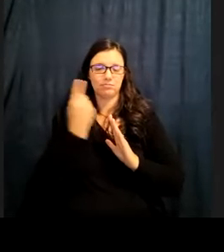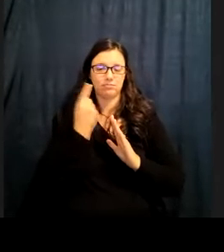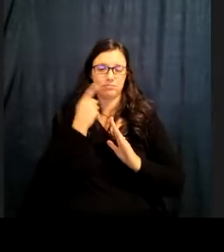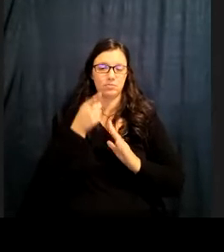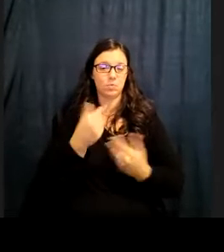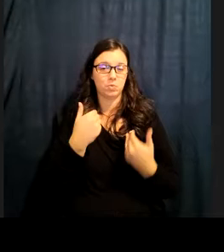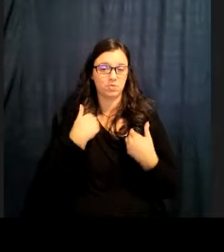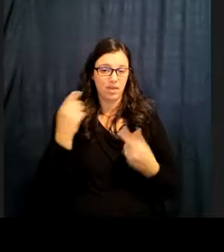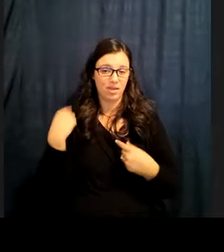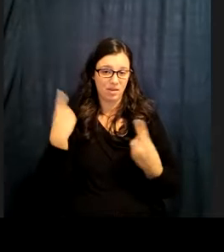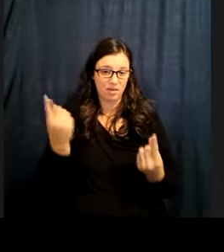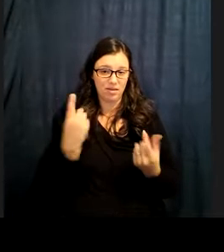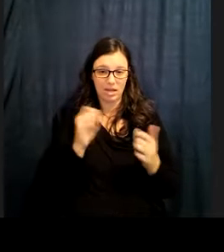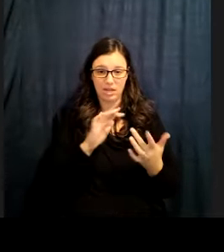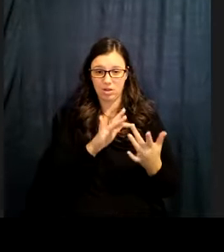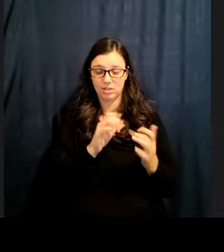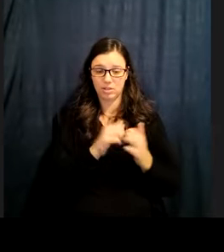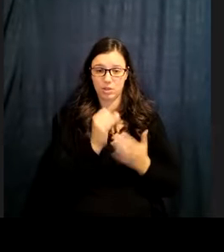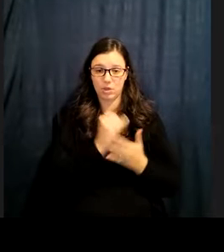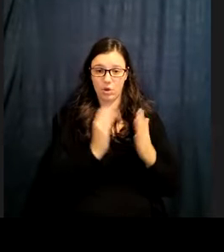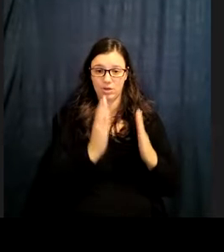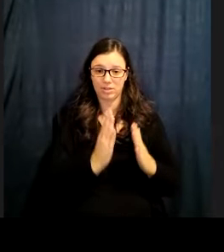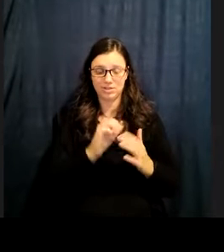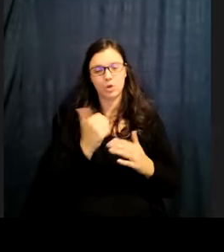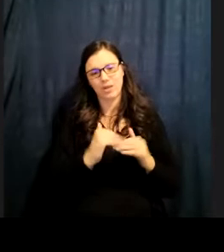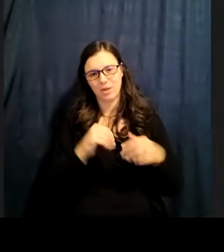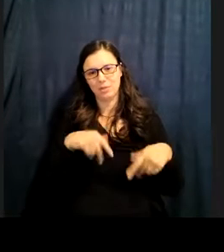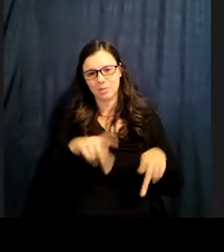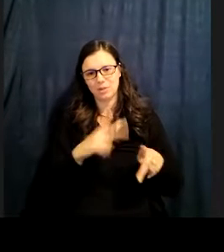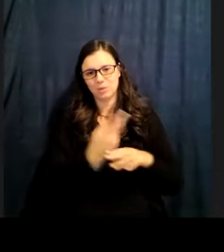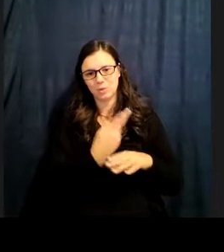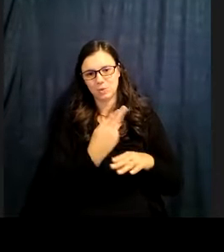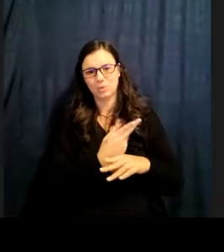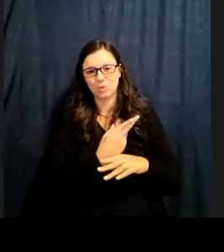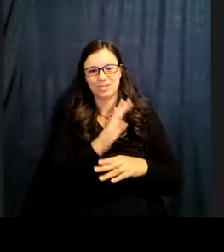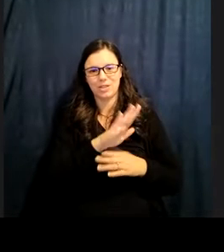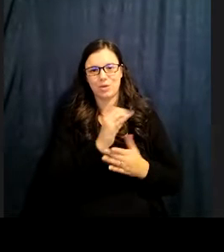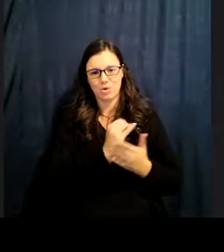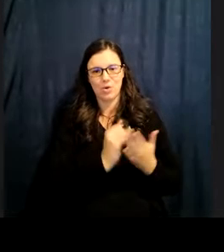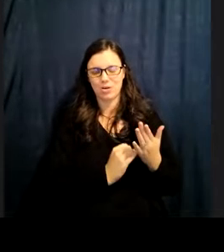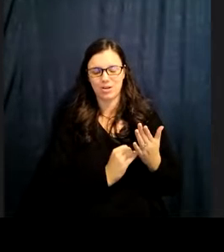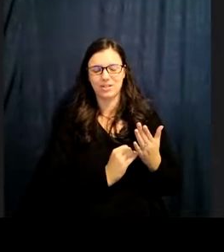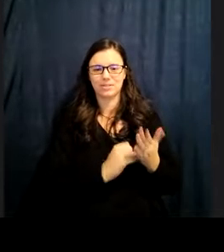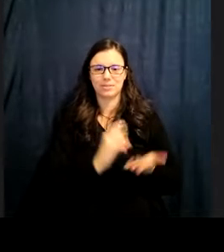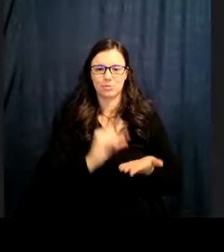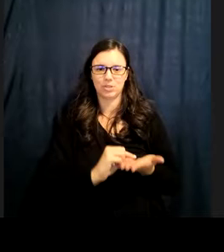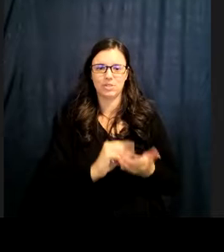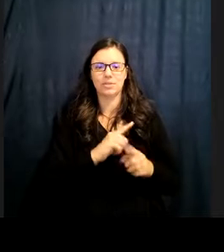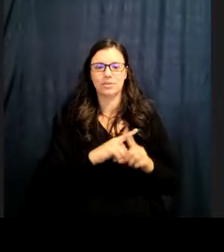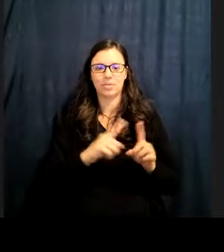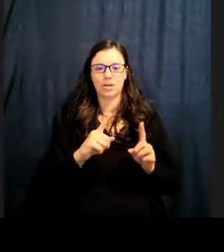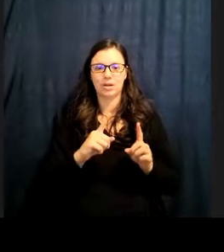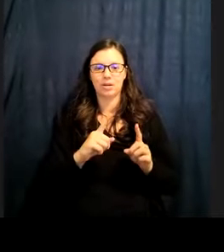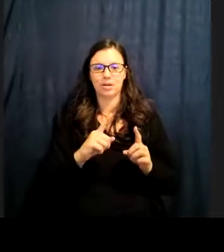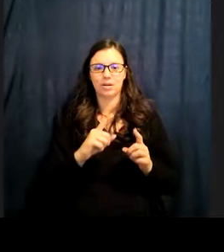any contact with the artist beyond getting permission to use their, you know, the prints, but